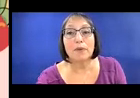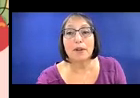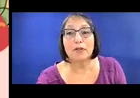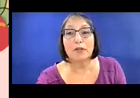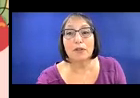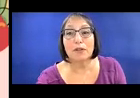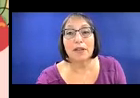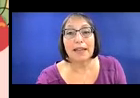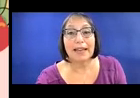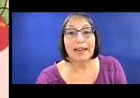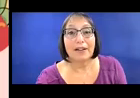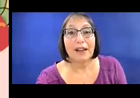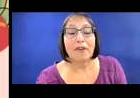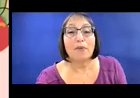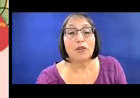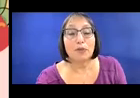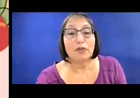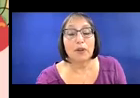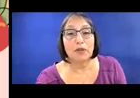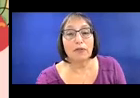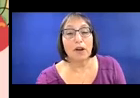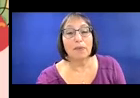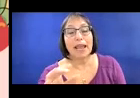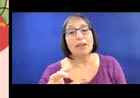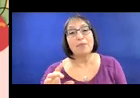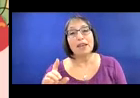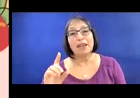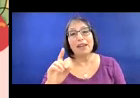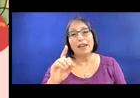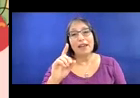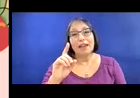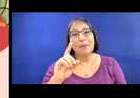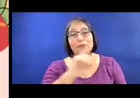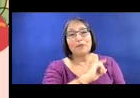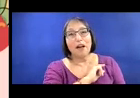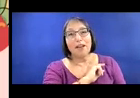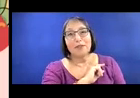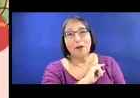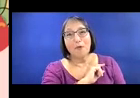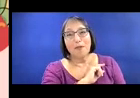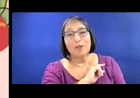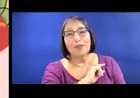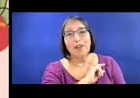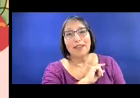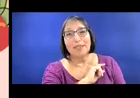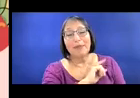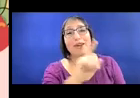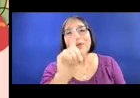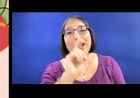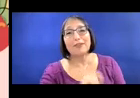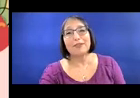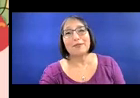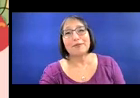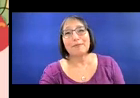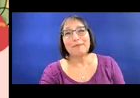-dimensional environment to a two-dimensional environment, I had to be Wizard of Oz. So, when the Wizard of Oz says, pay no